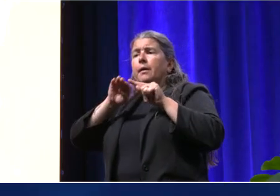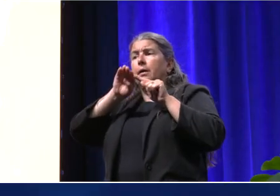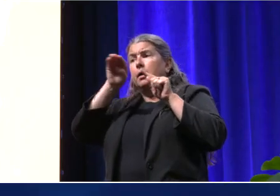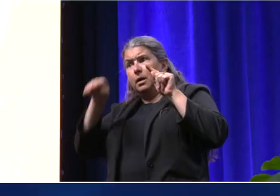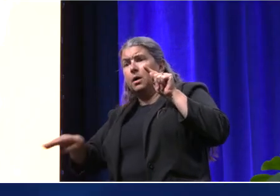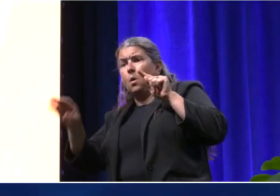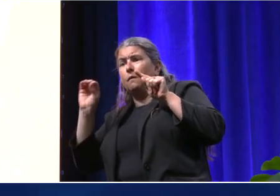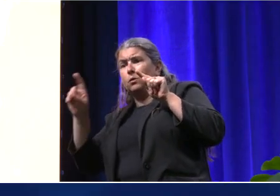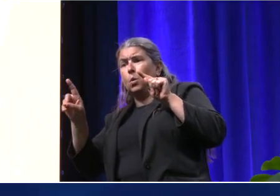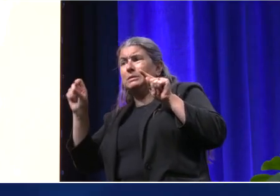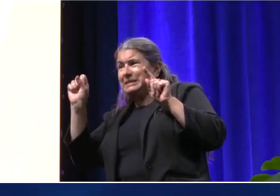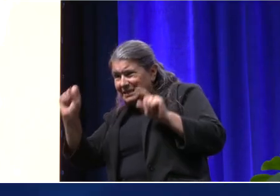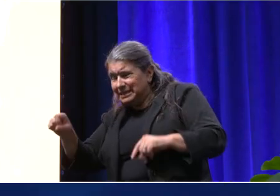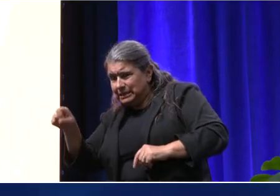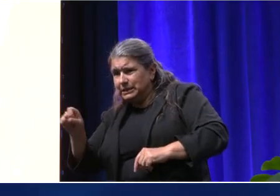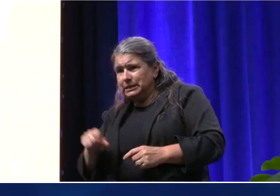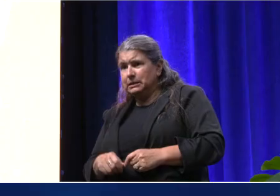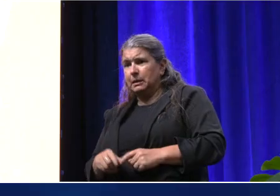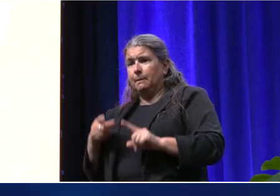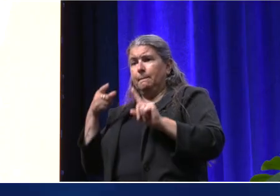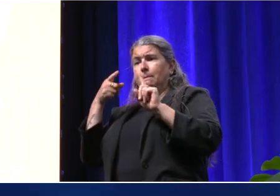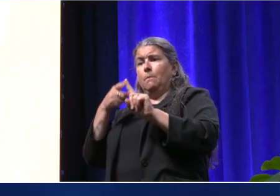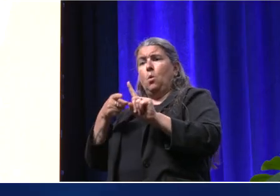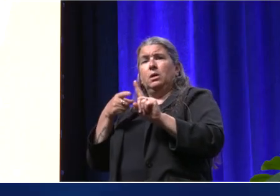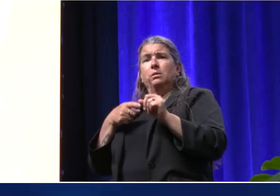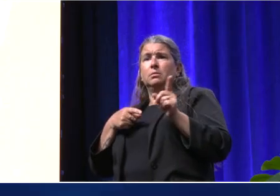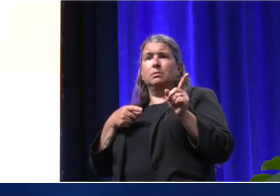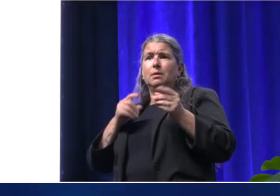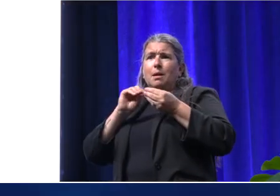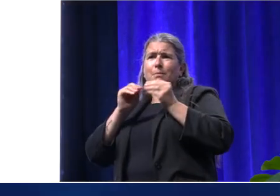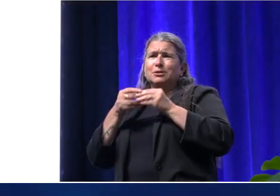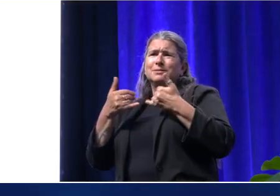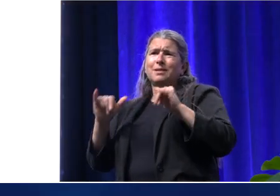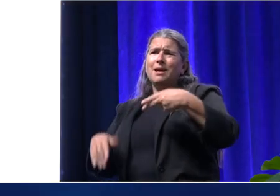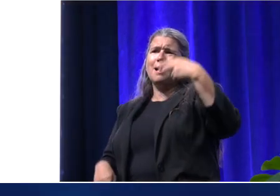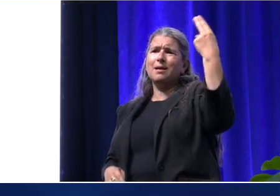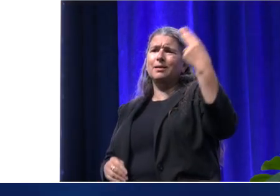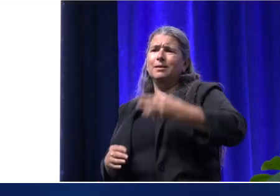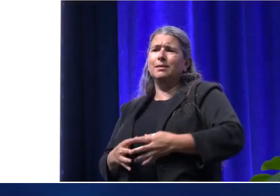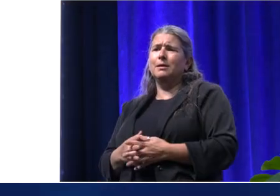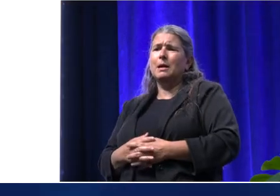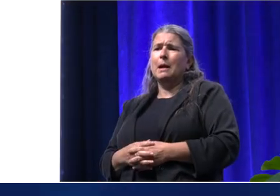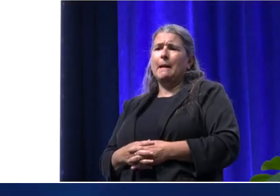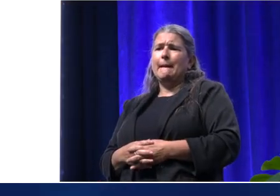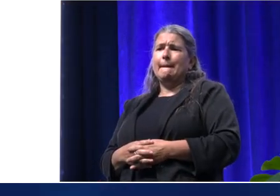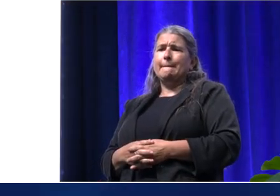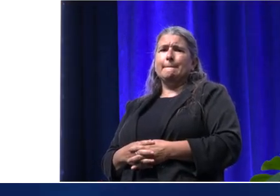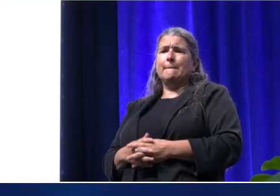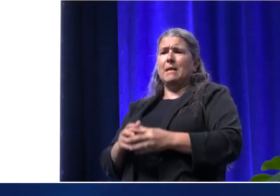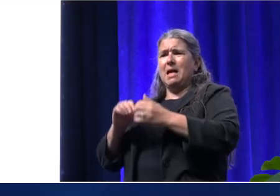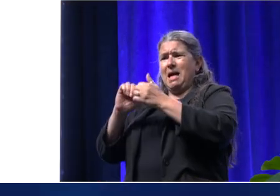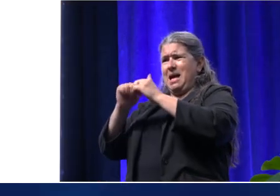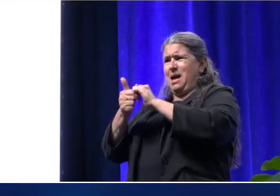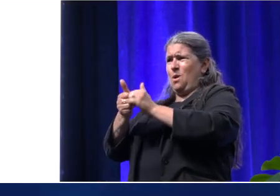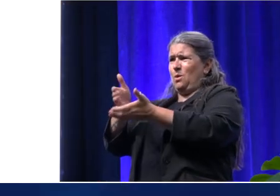is really the point of what we're trying to figure out, is how to stop losing people. Right now we hear